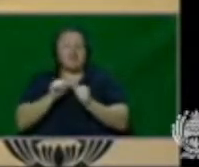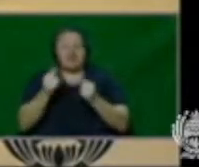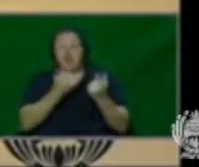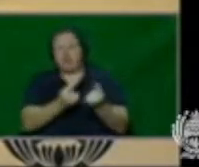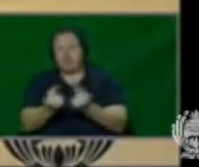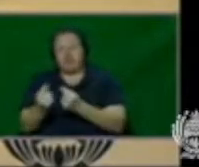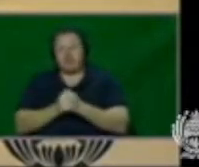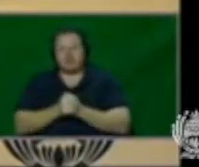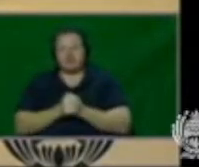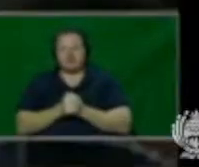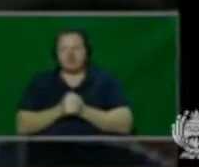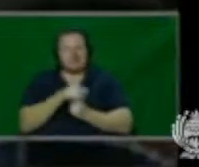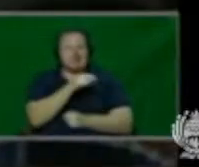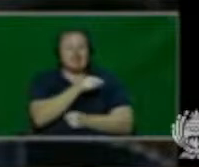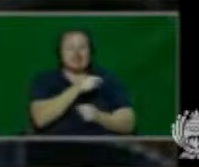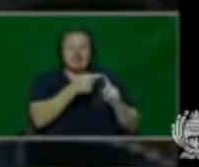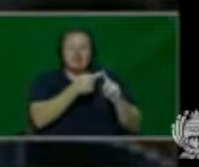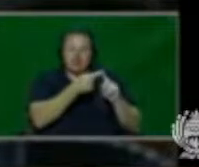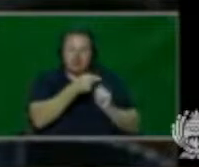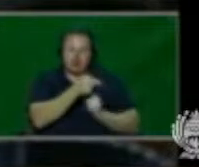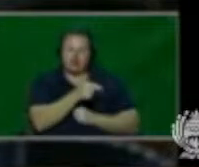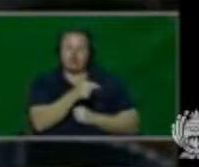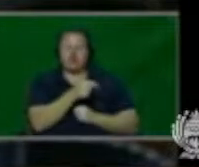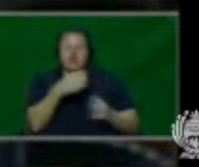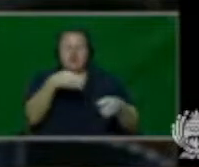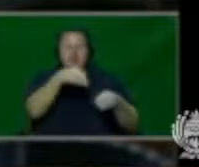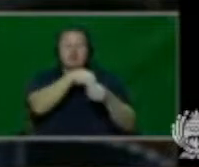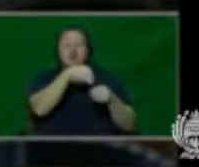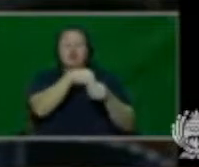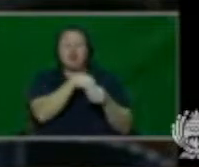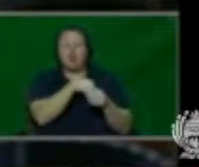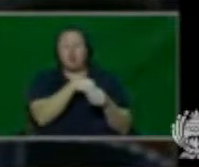Maintaining macroeconomic stability, inclusive of prudent